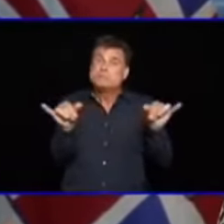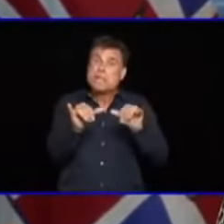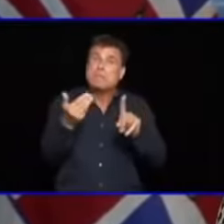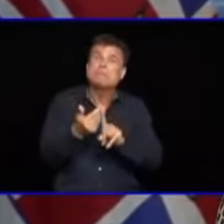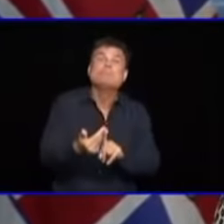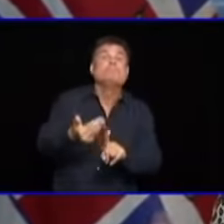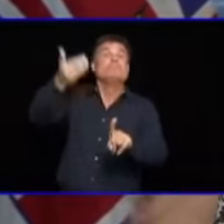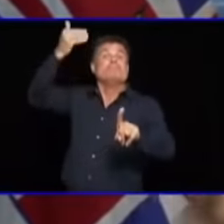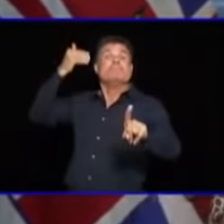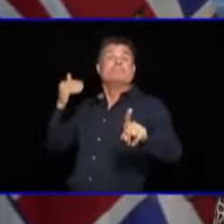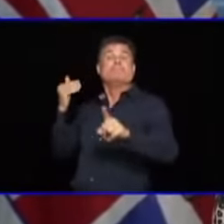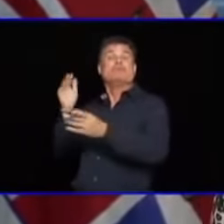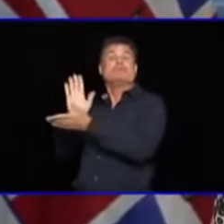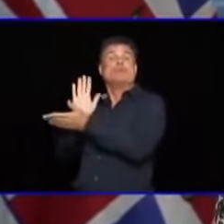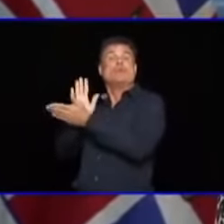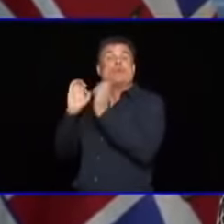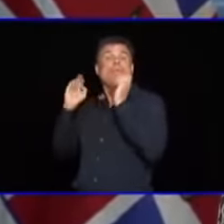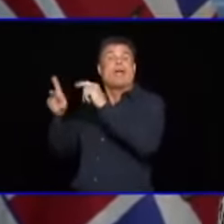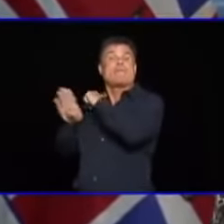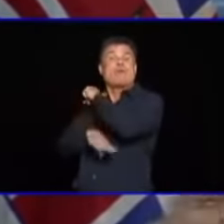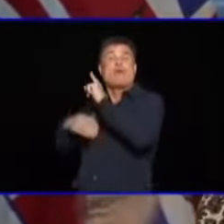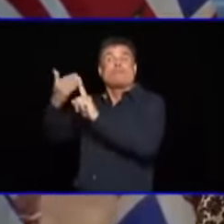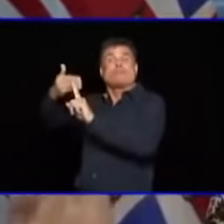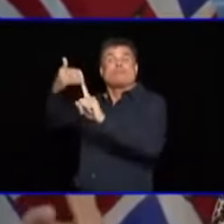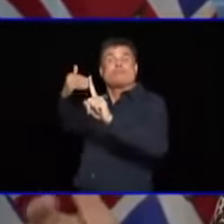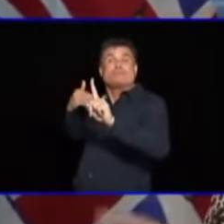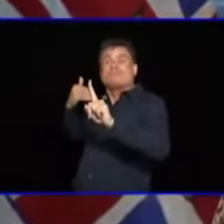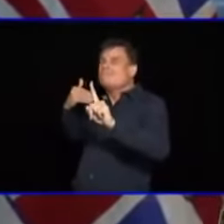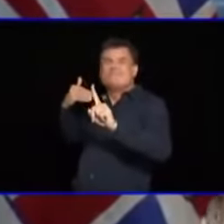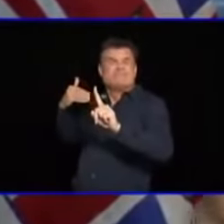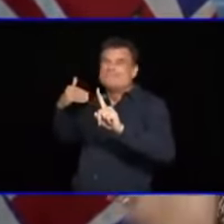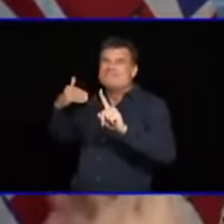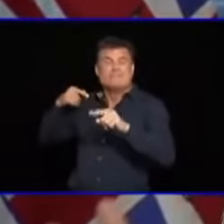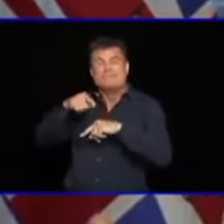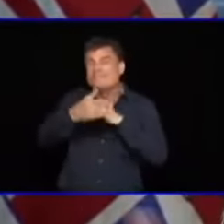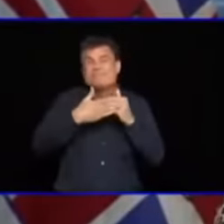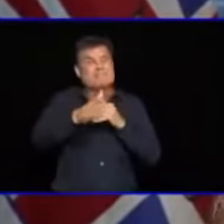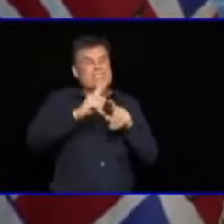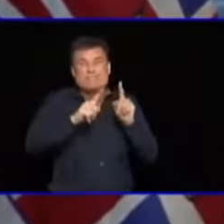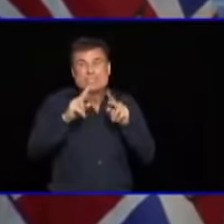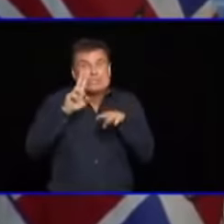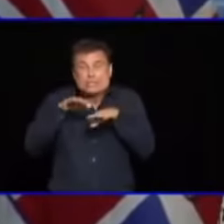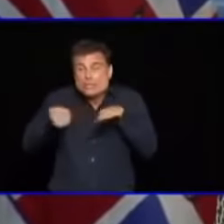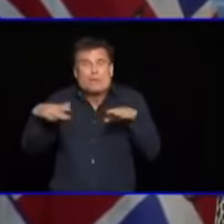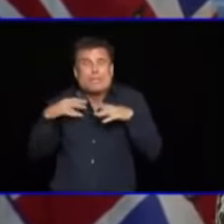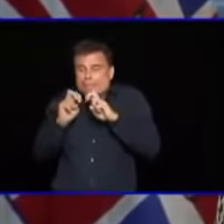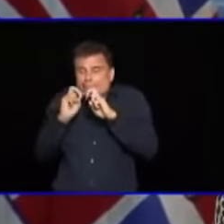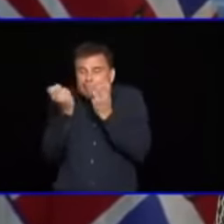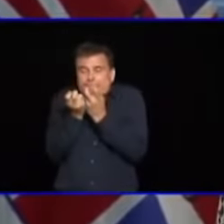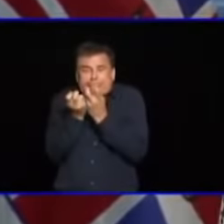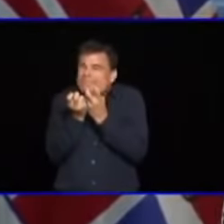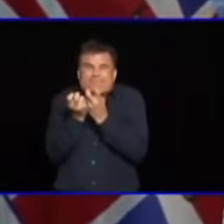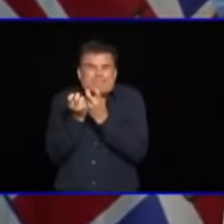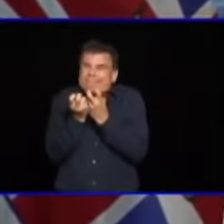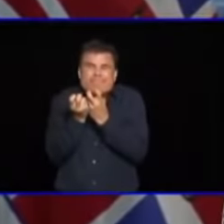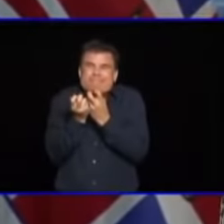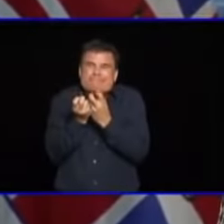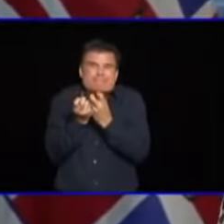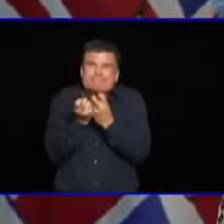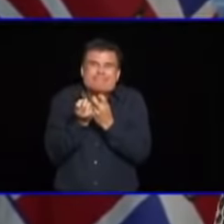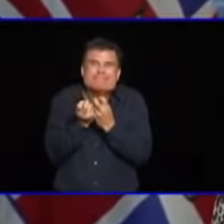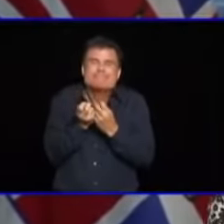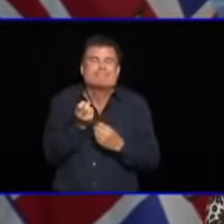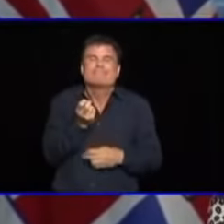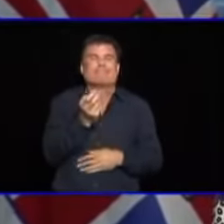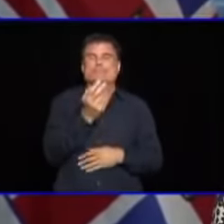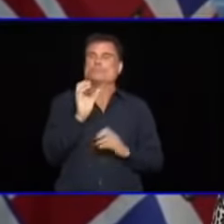people they have in contact with, that they're going to have their learning pods as one part of it, but that it's still really based on the